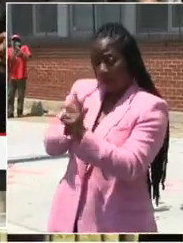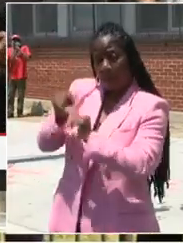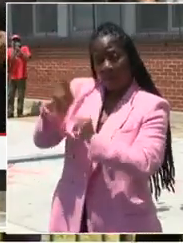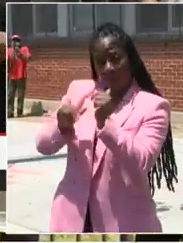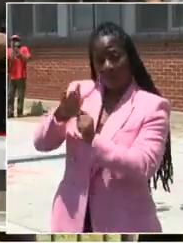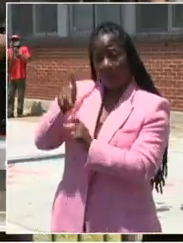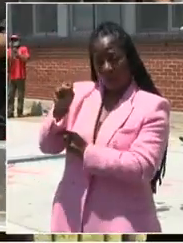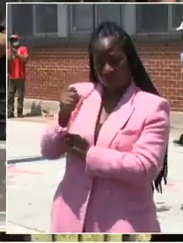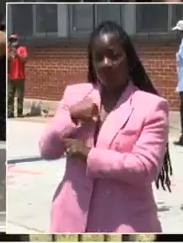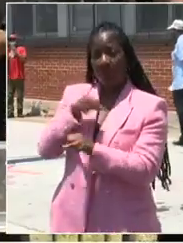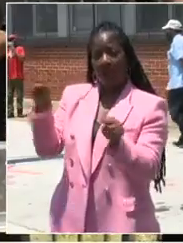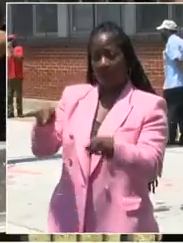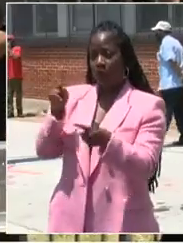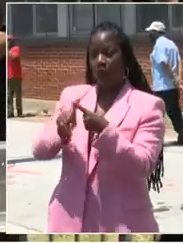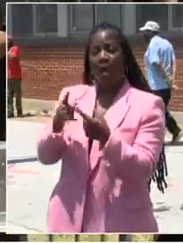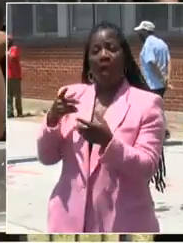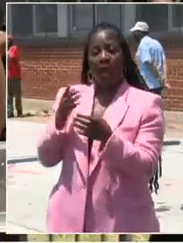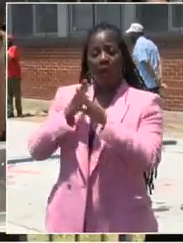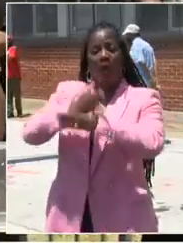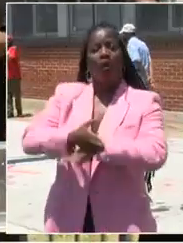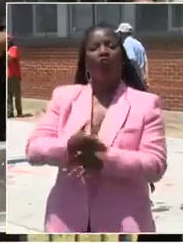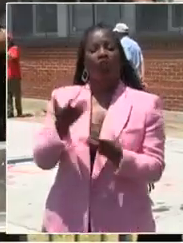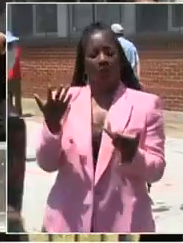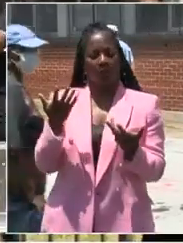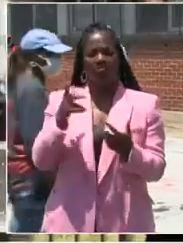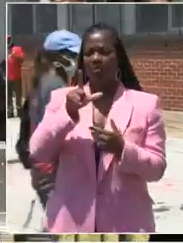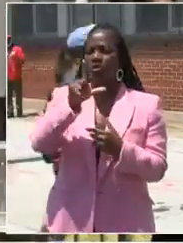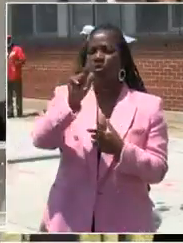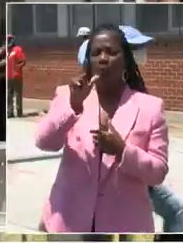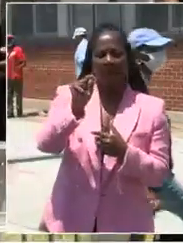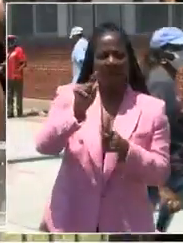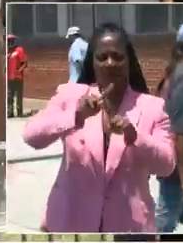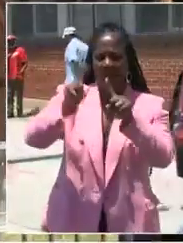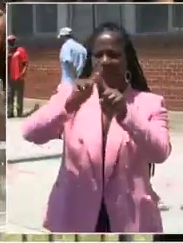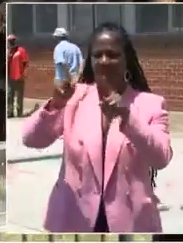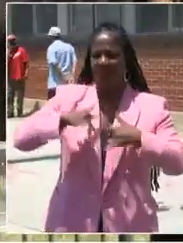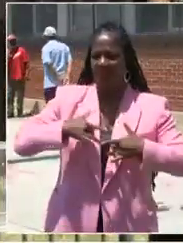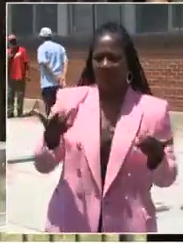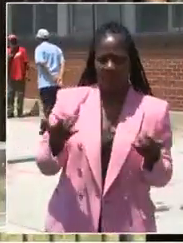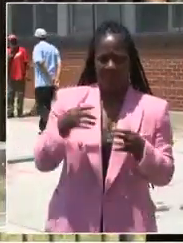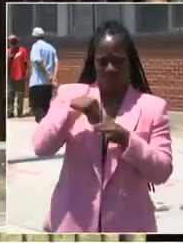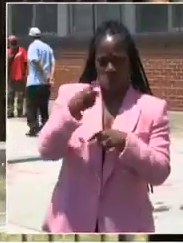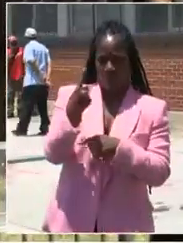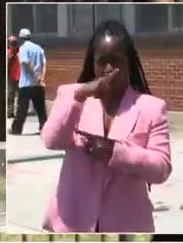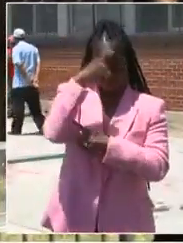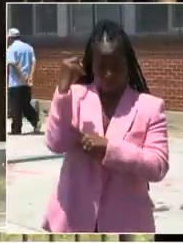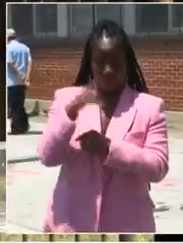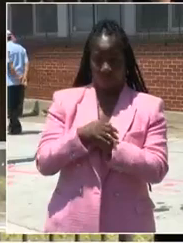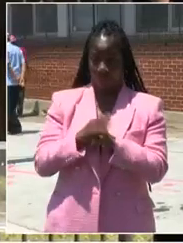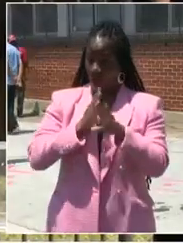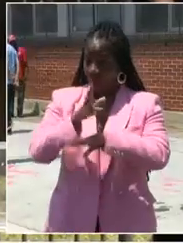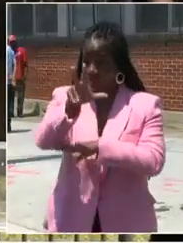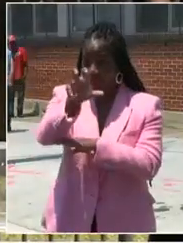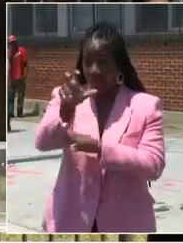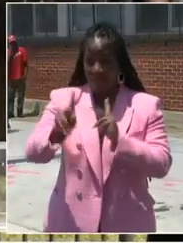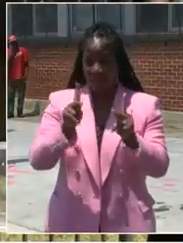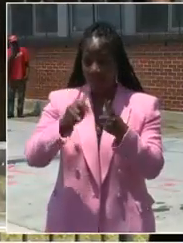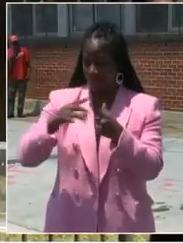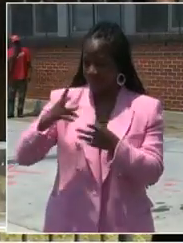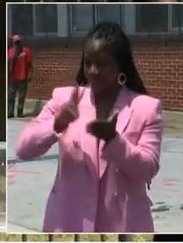able to have over 24 events in one summer. Over 300 individuals signed up to be